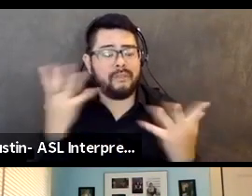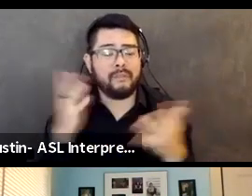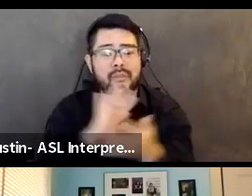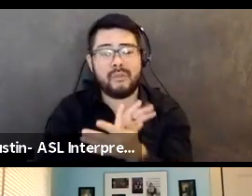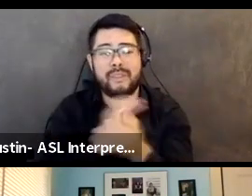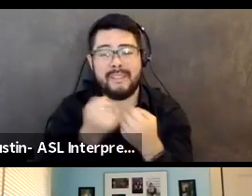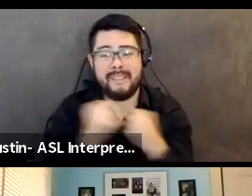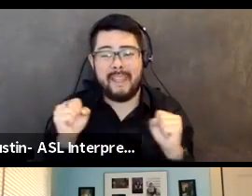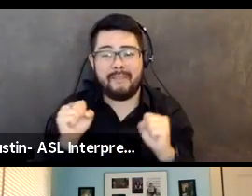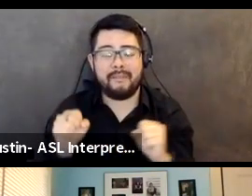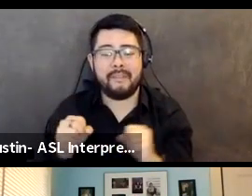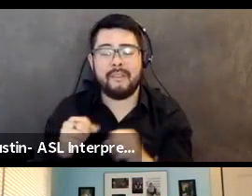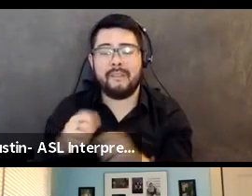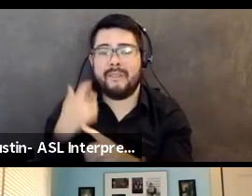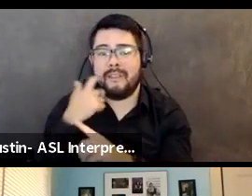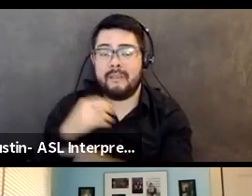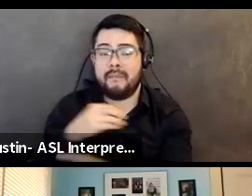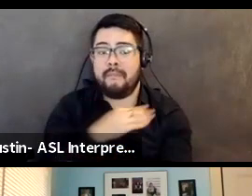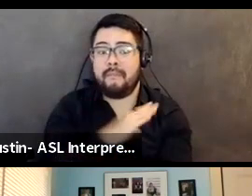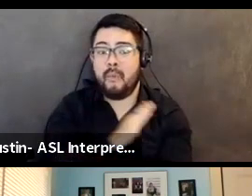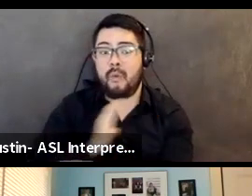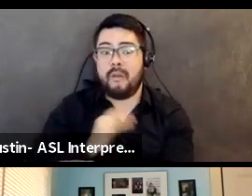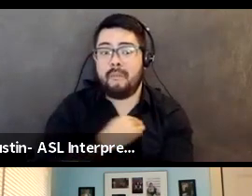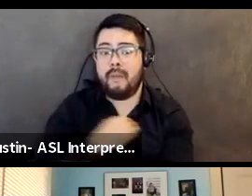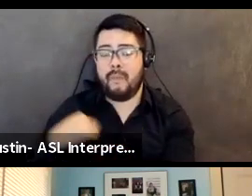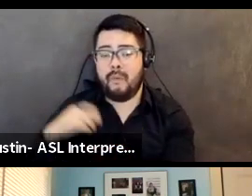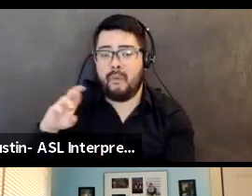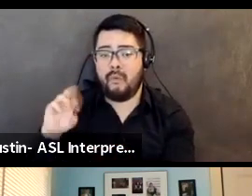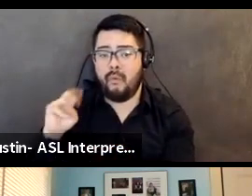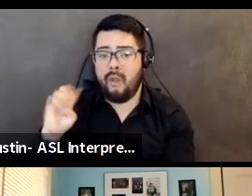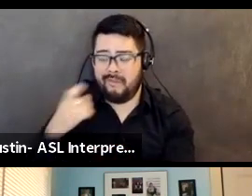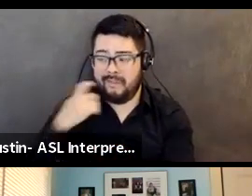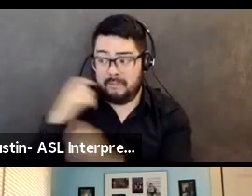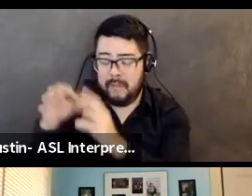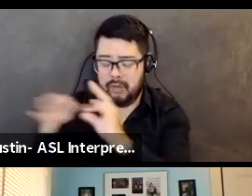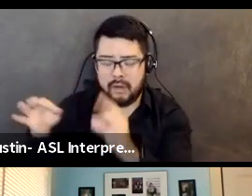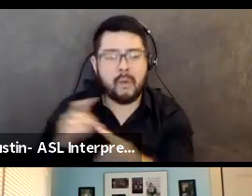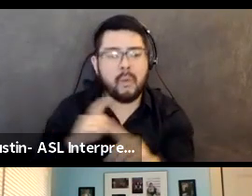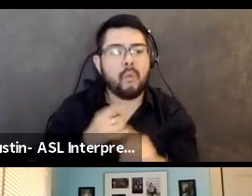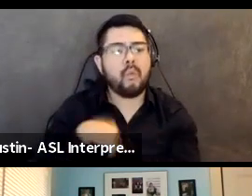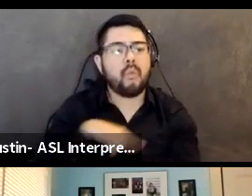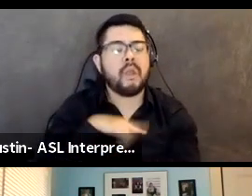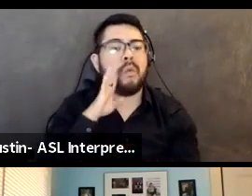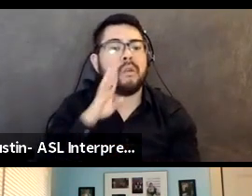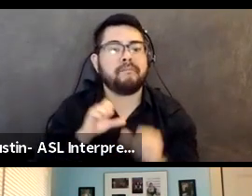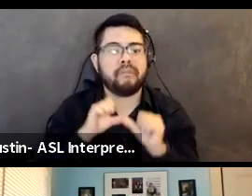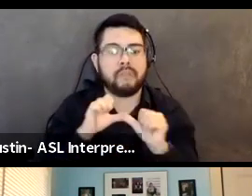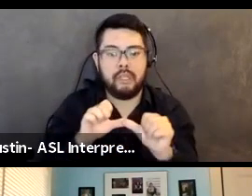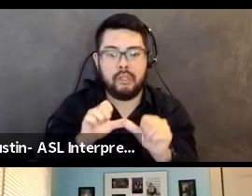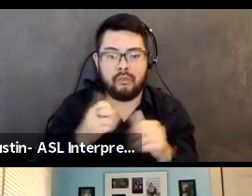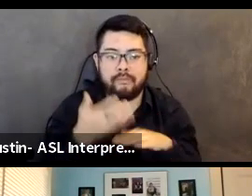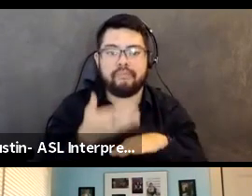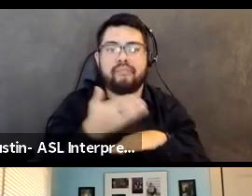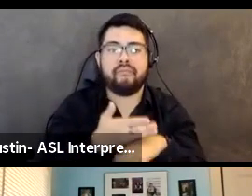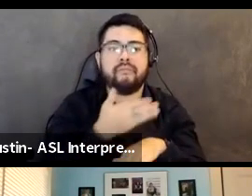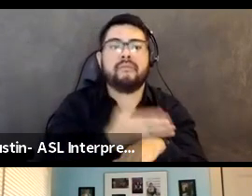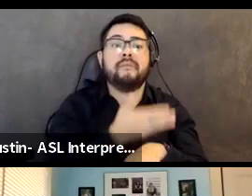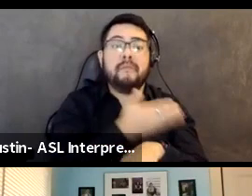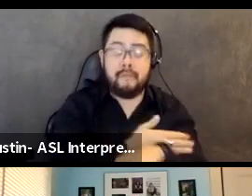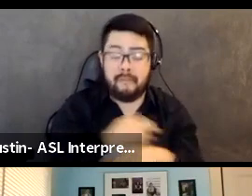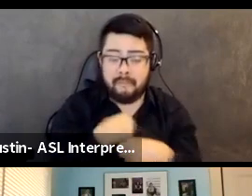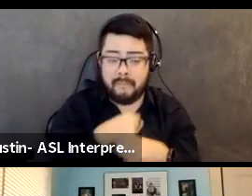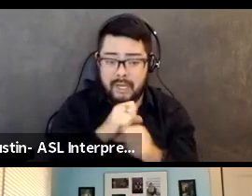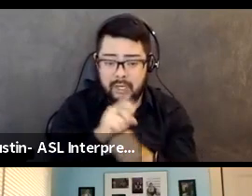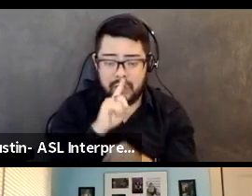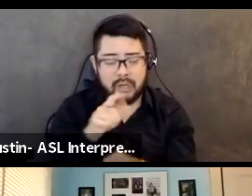rome's point um we're going to continue to up our of our game and making sure that we're incorporating